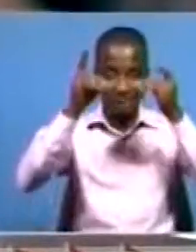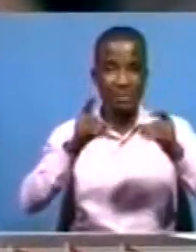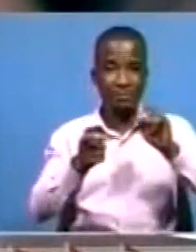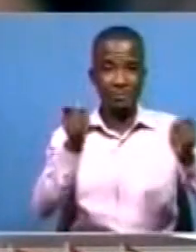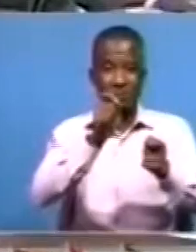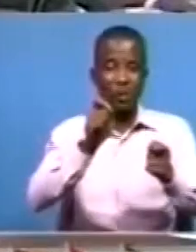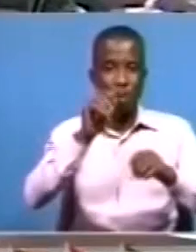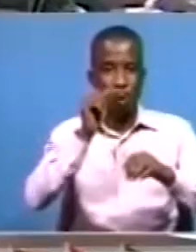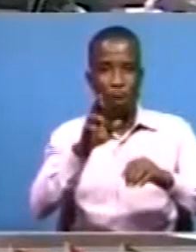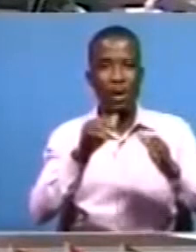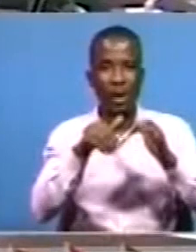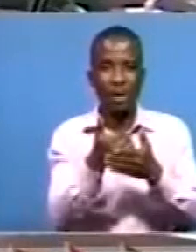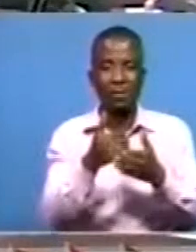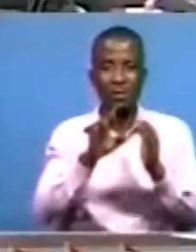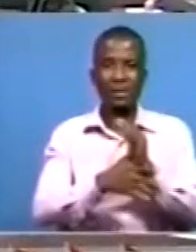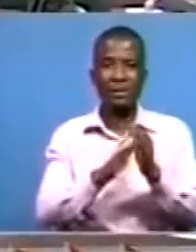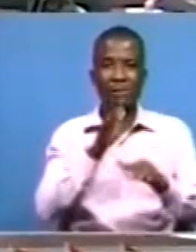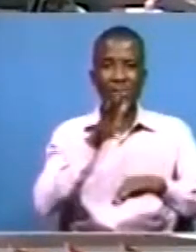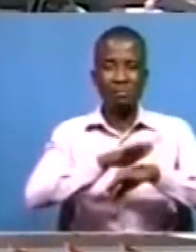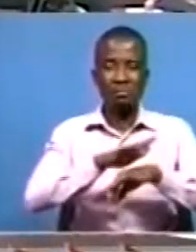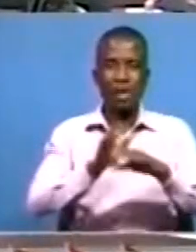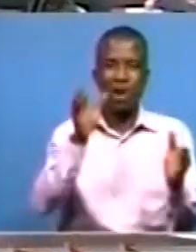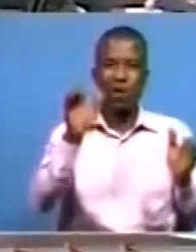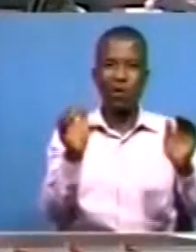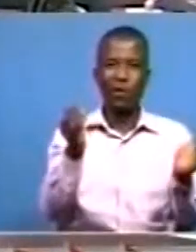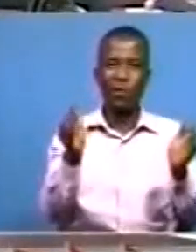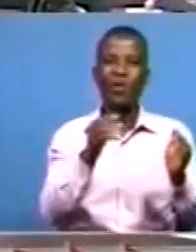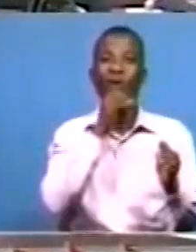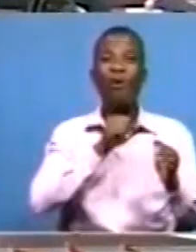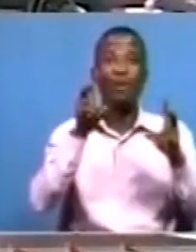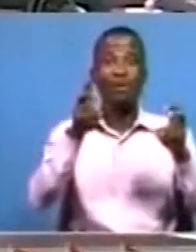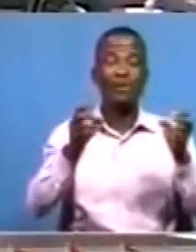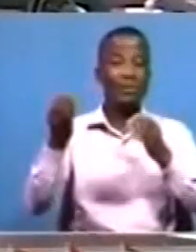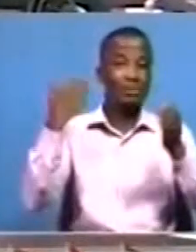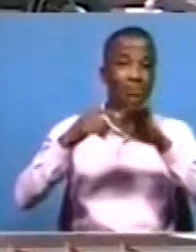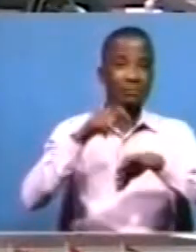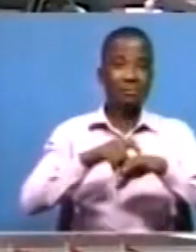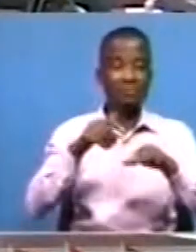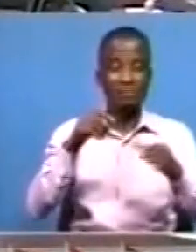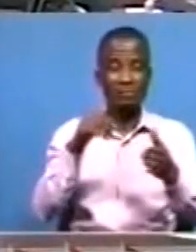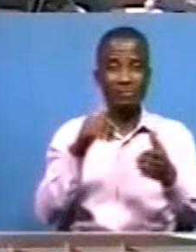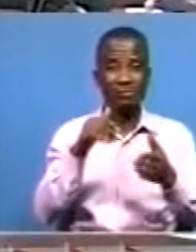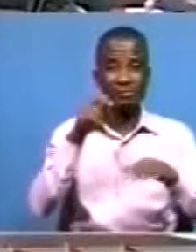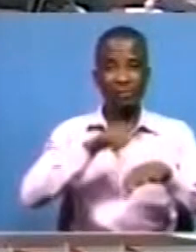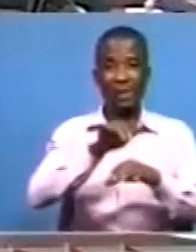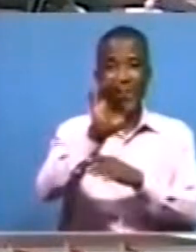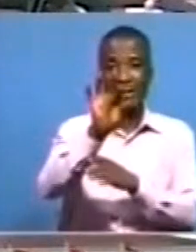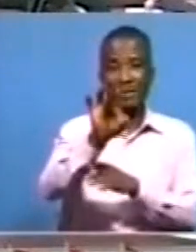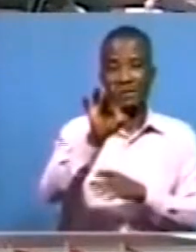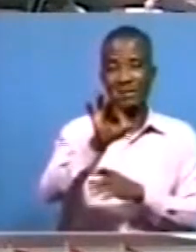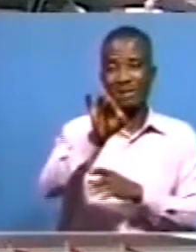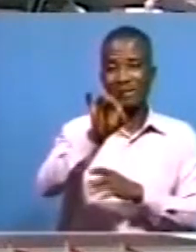its decisions. Thus, in the case of Mechanical Lloyd Assembly Plant versus Nati,